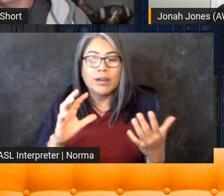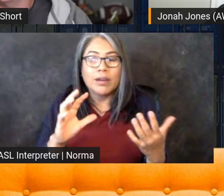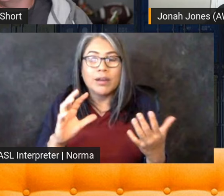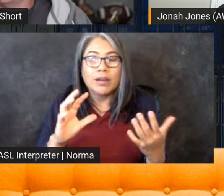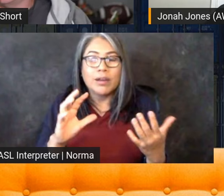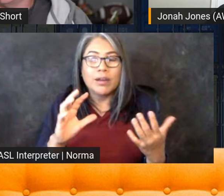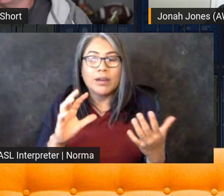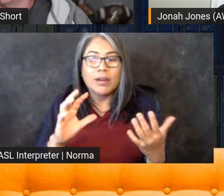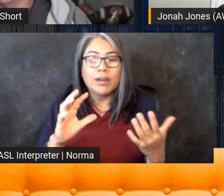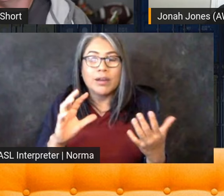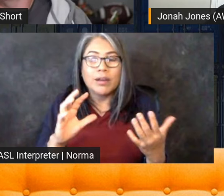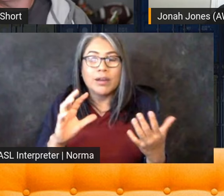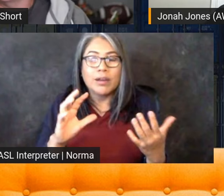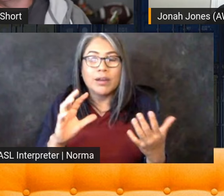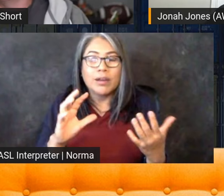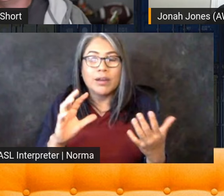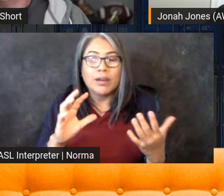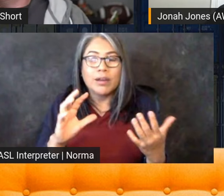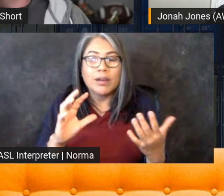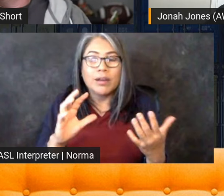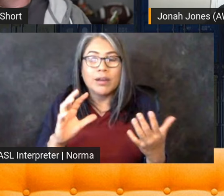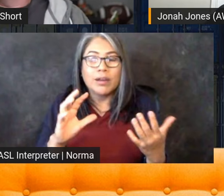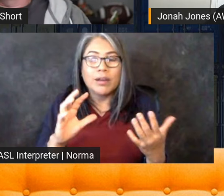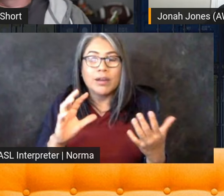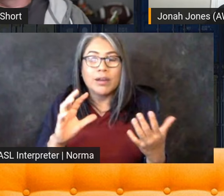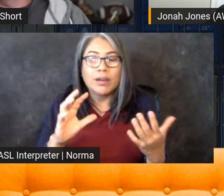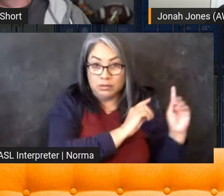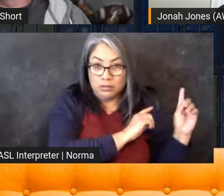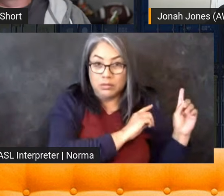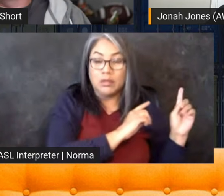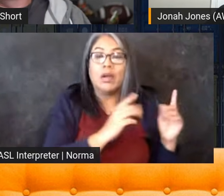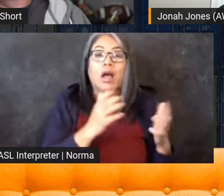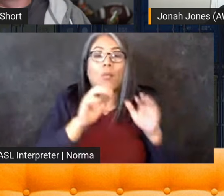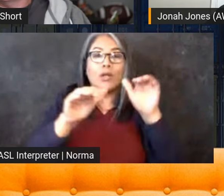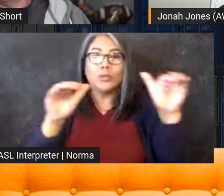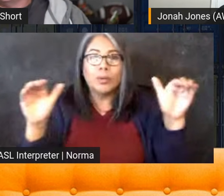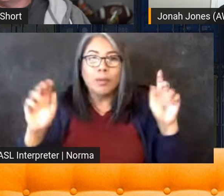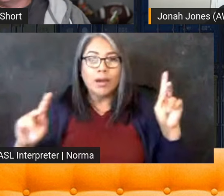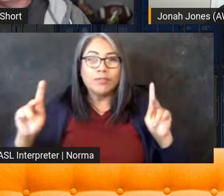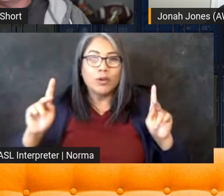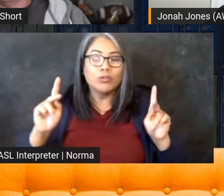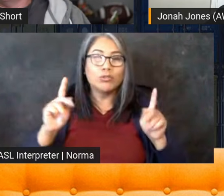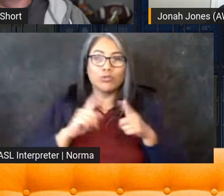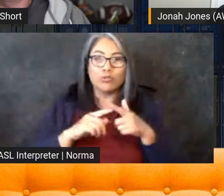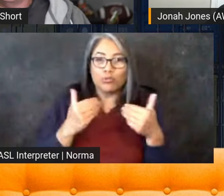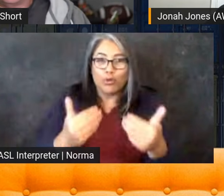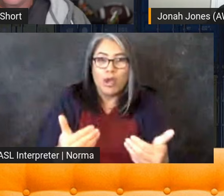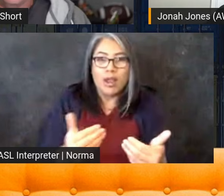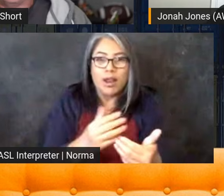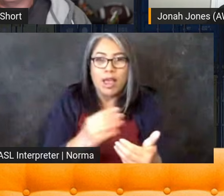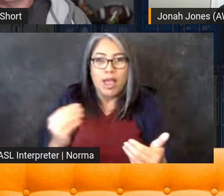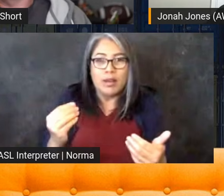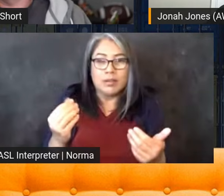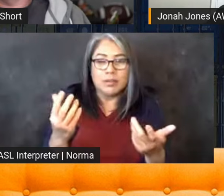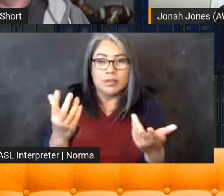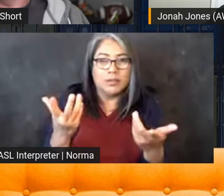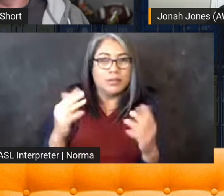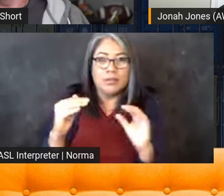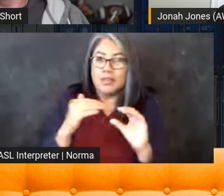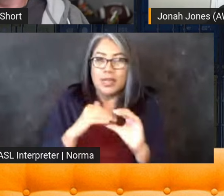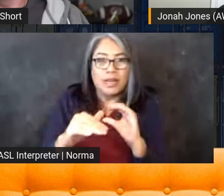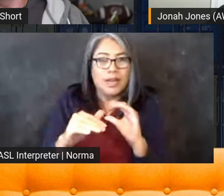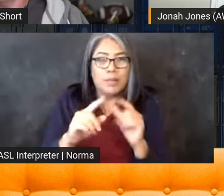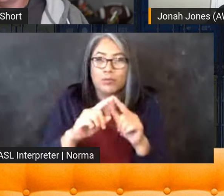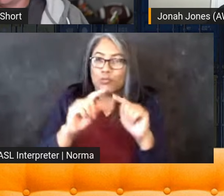conversation we had on the previous stream, I just want to remind folks to go ahead and send an email to the